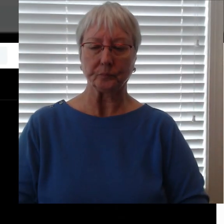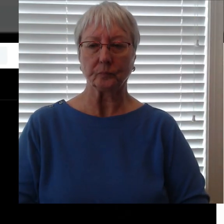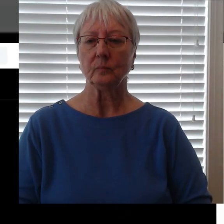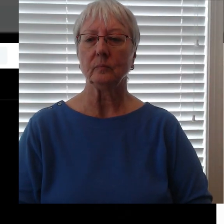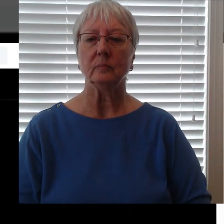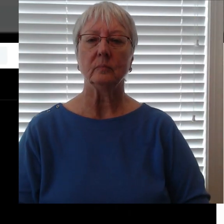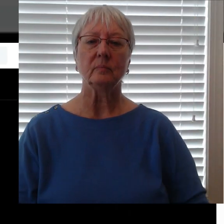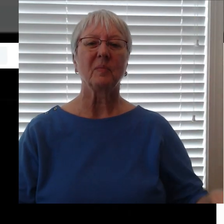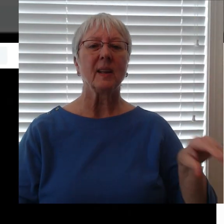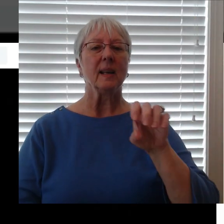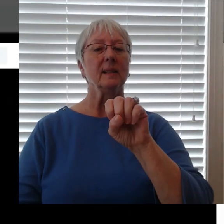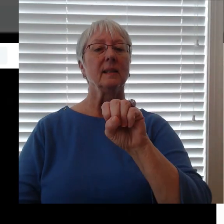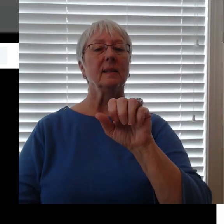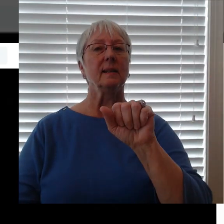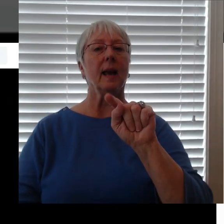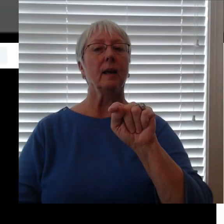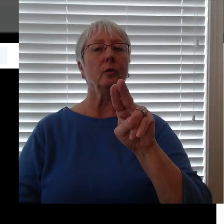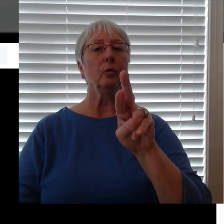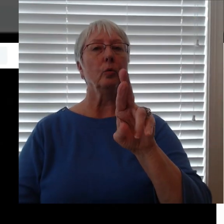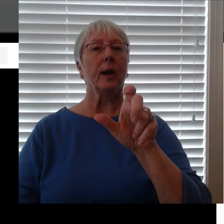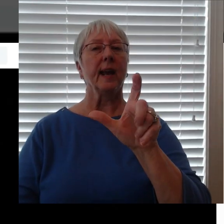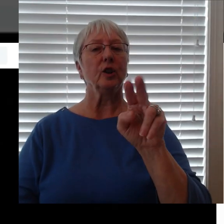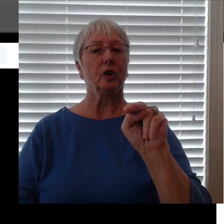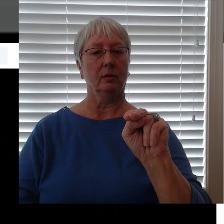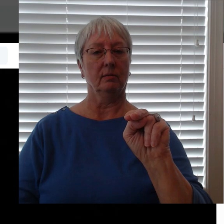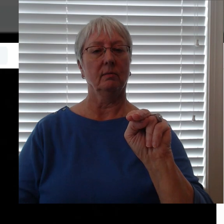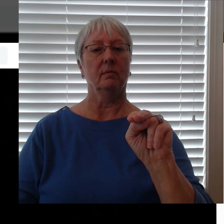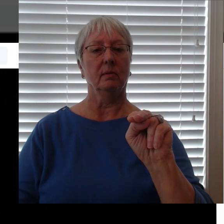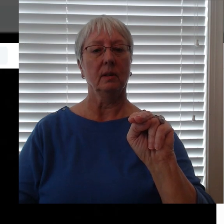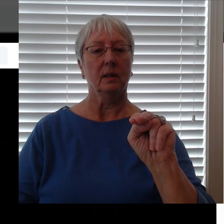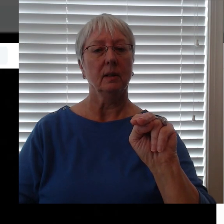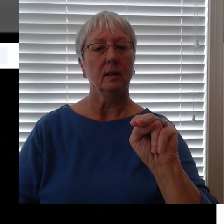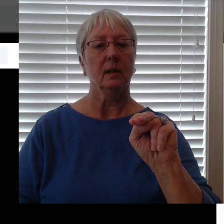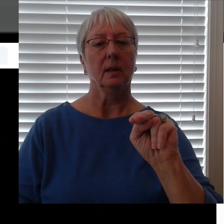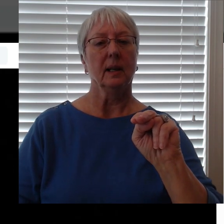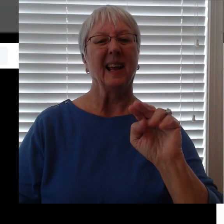The saturation of a color, also referred to as